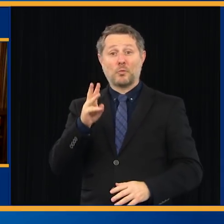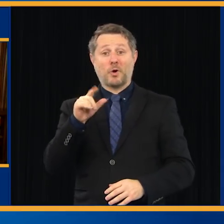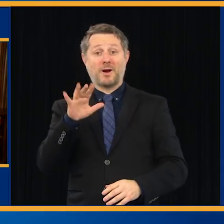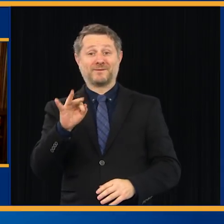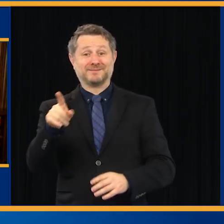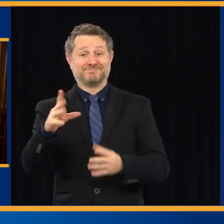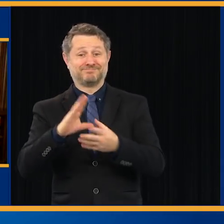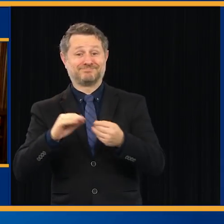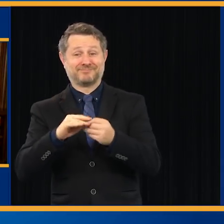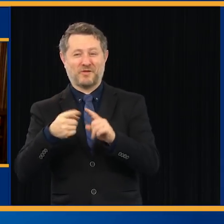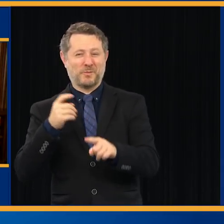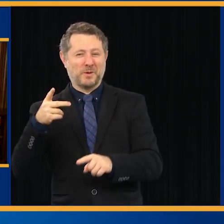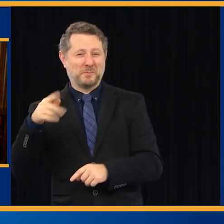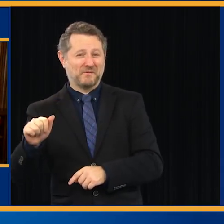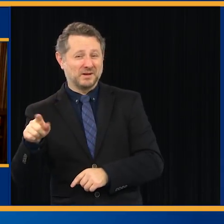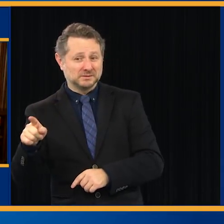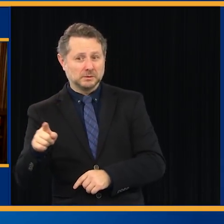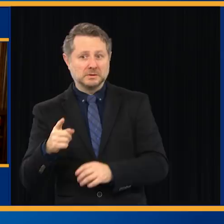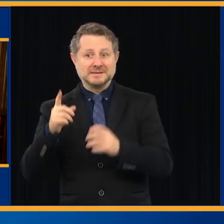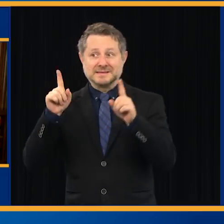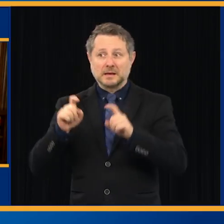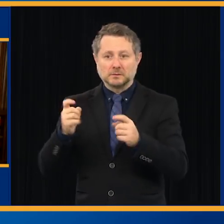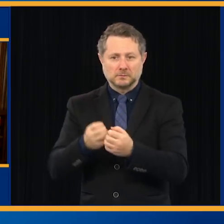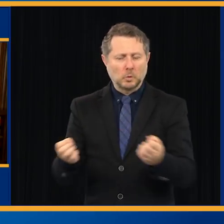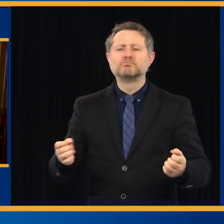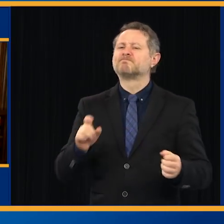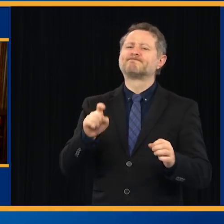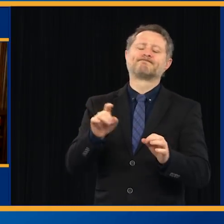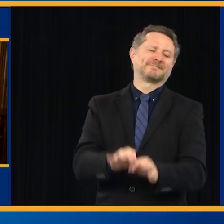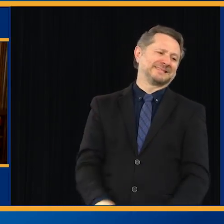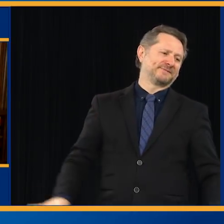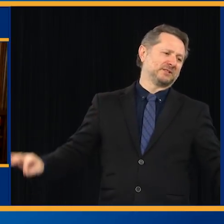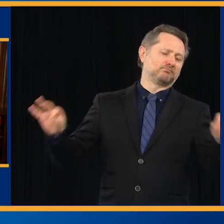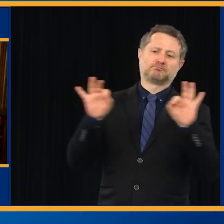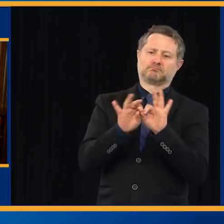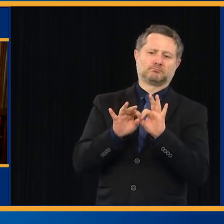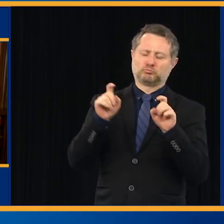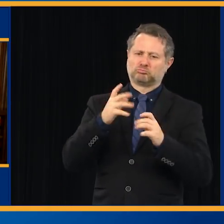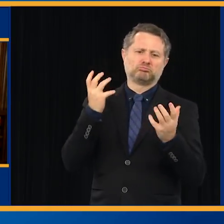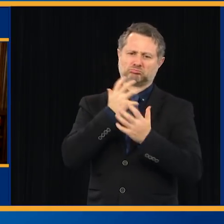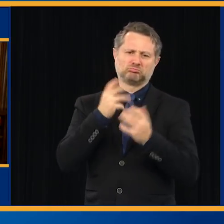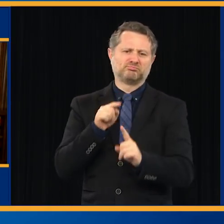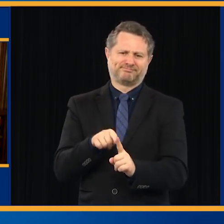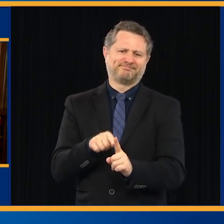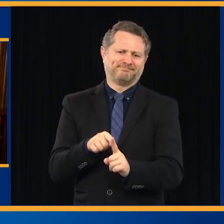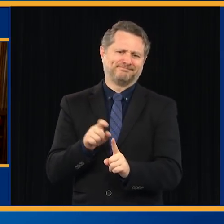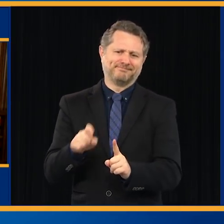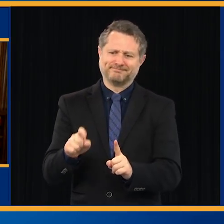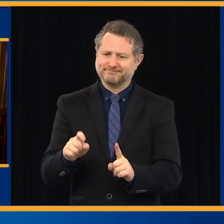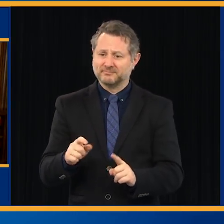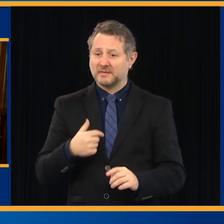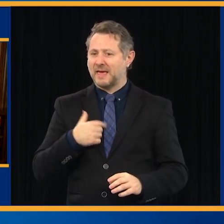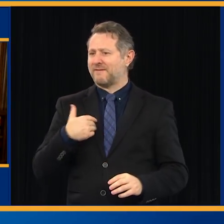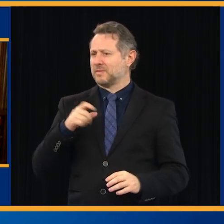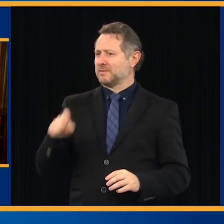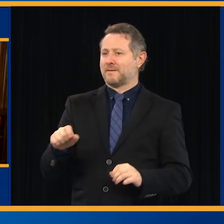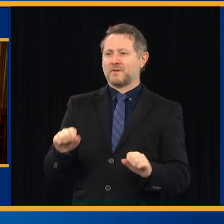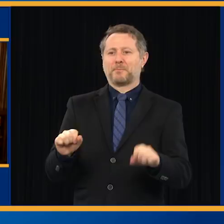testing equipment and capacity is so incredibly important for a small state like ours to have the purchasing